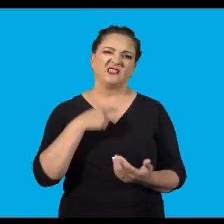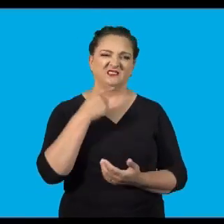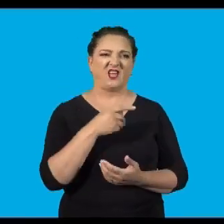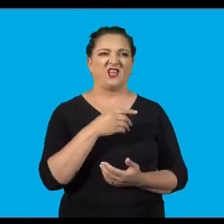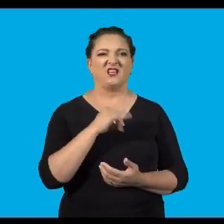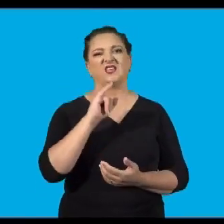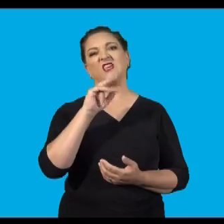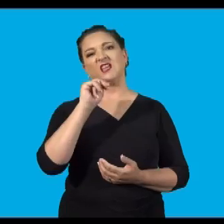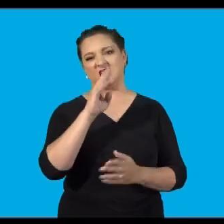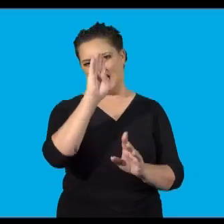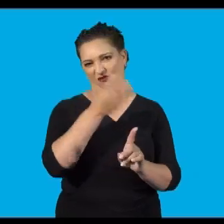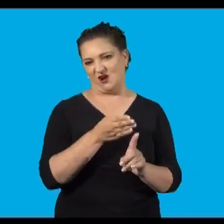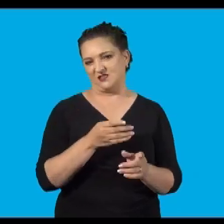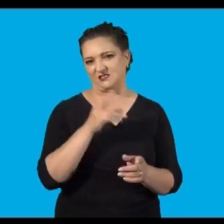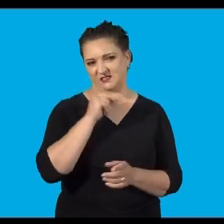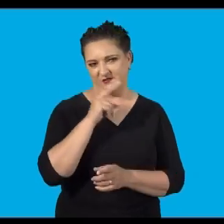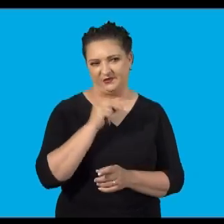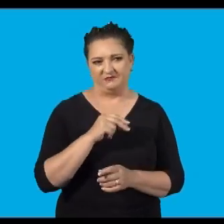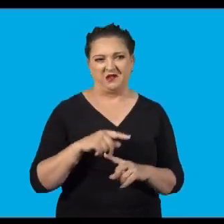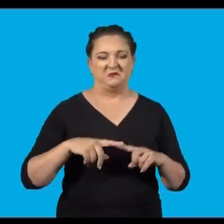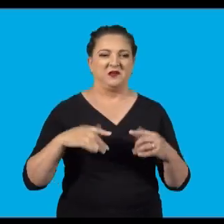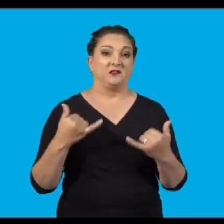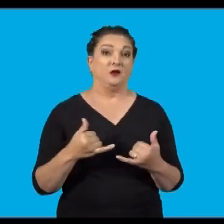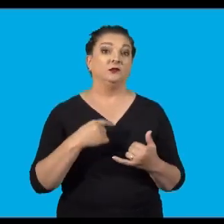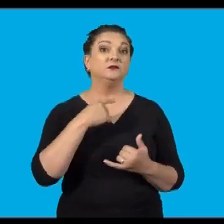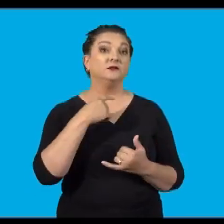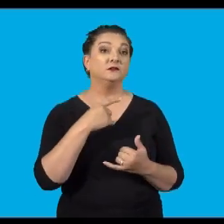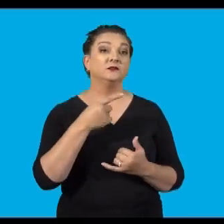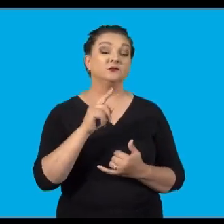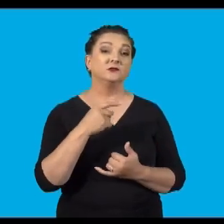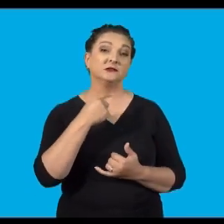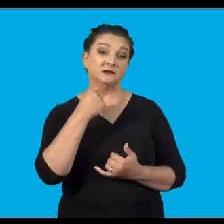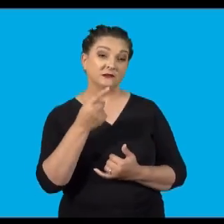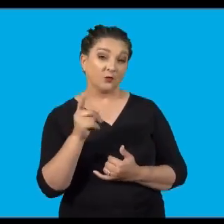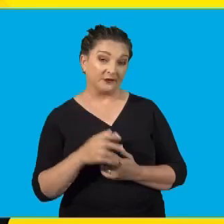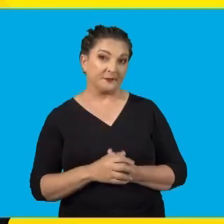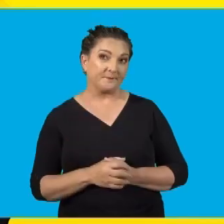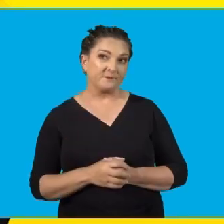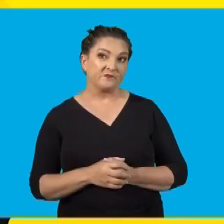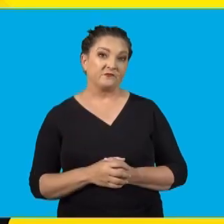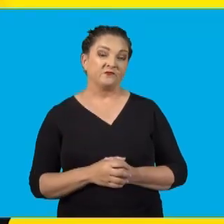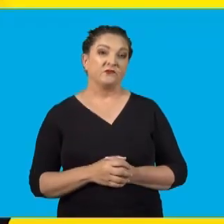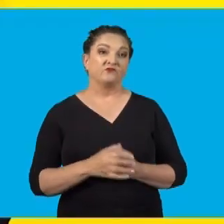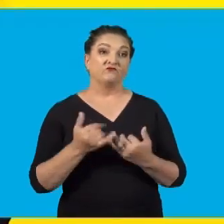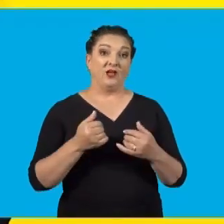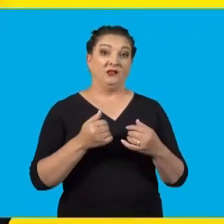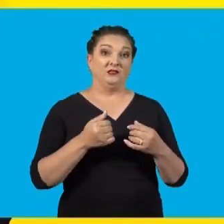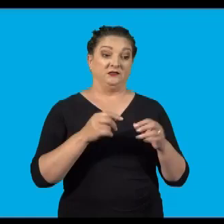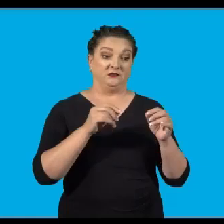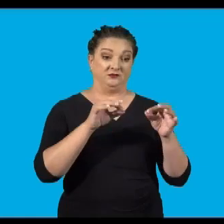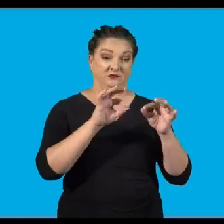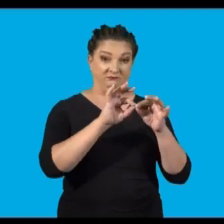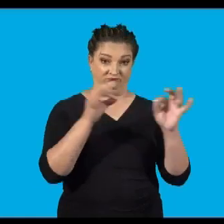be called the indirect speech, and it paraphrases spoken words. So what we say, all right, is